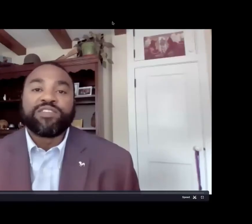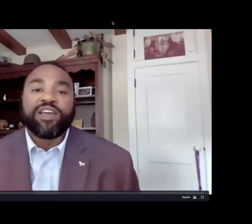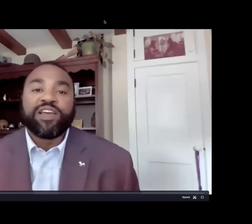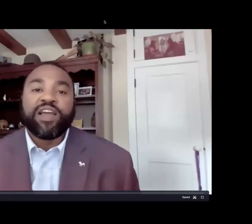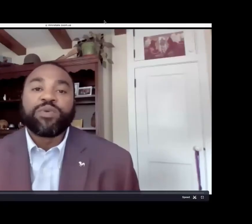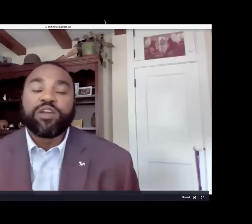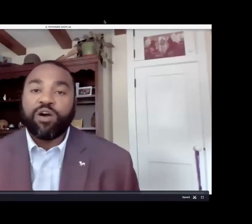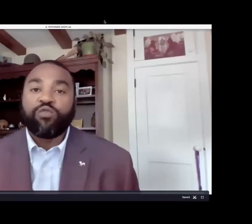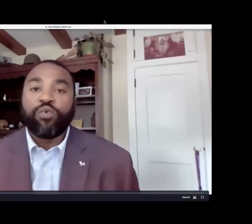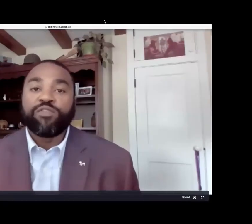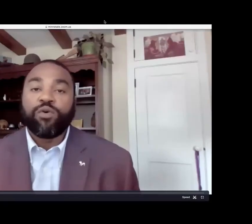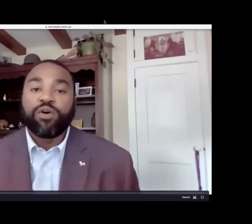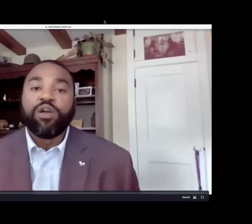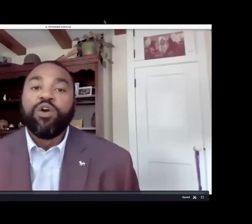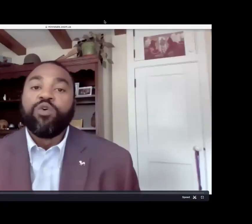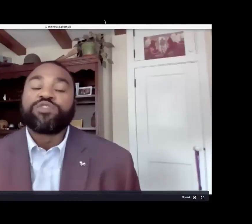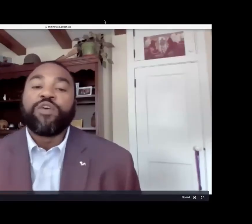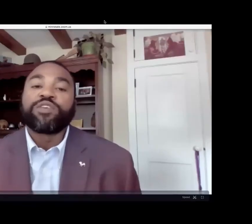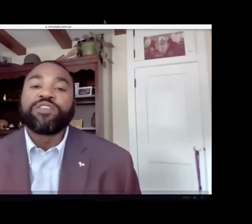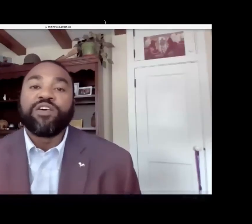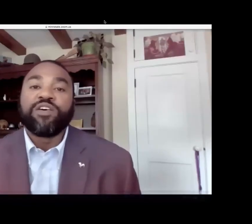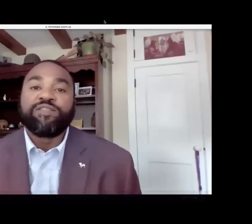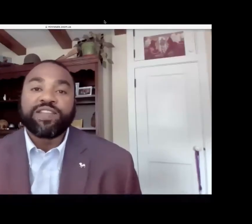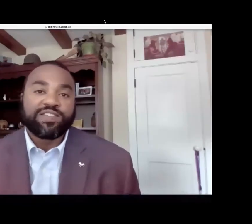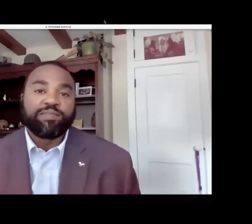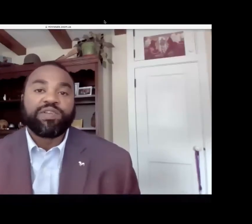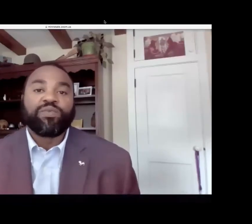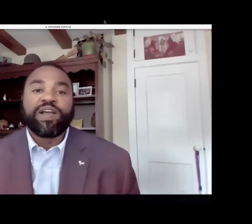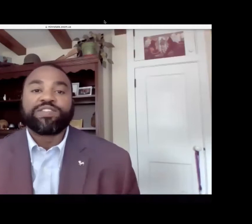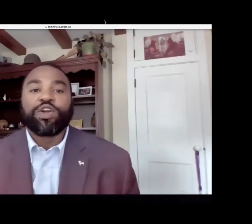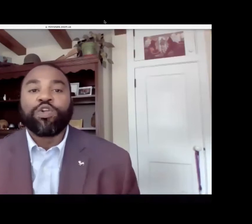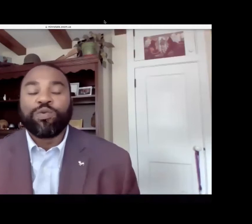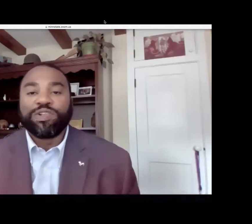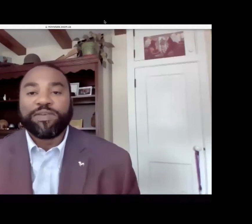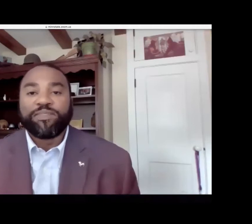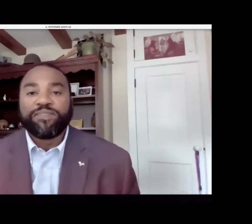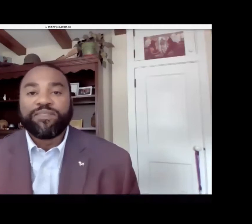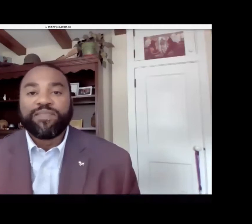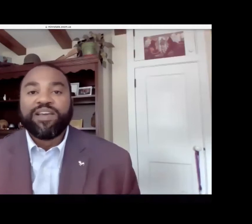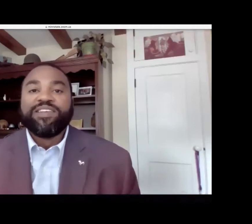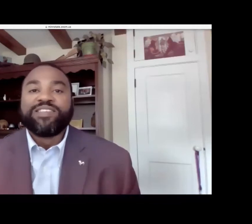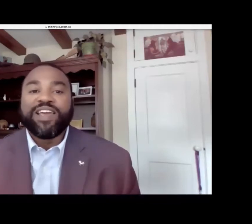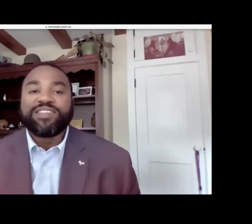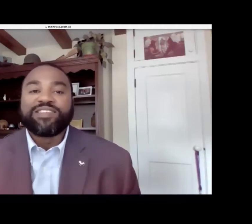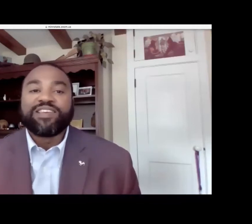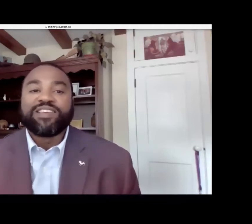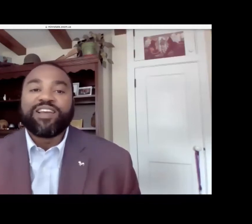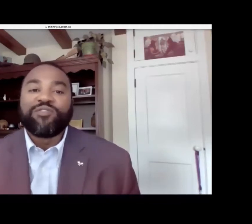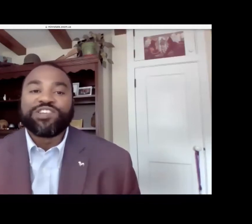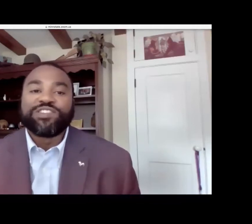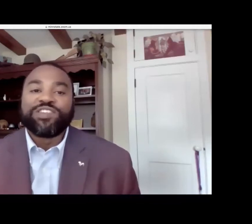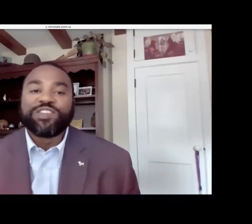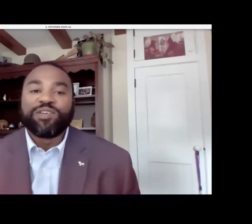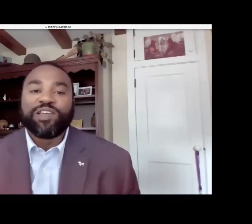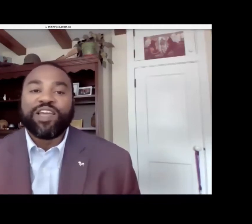staying with us today as we kick off week 4, which focuses on advancing disability rights globally. Today's